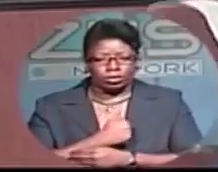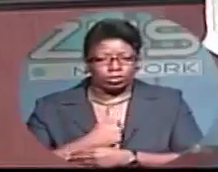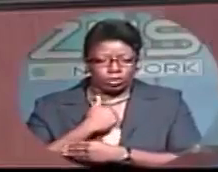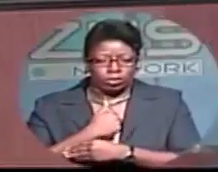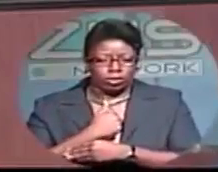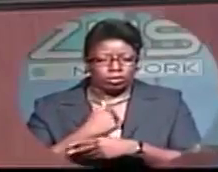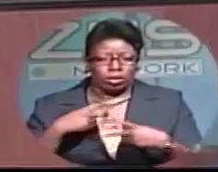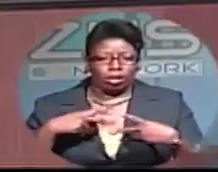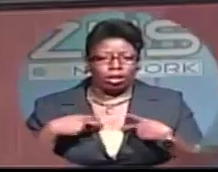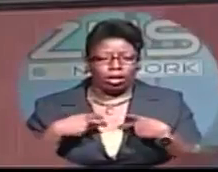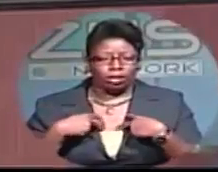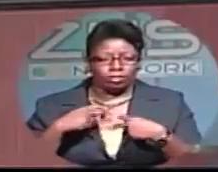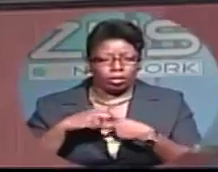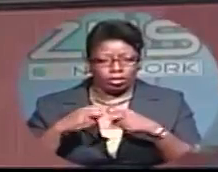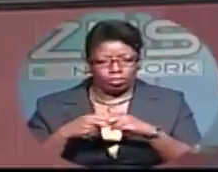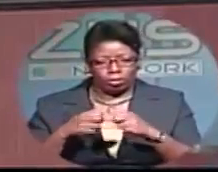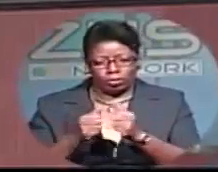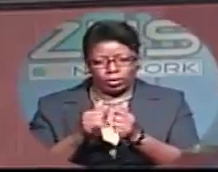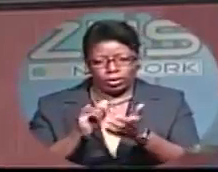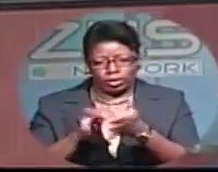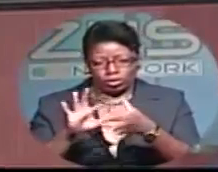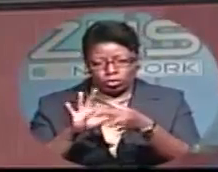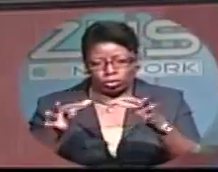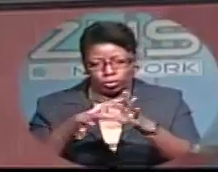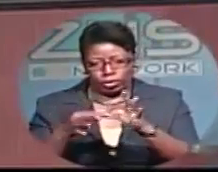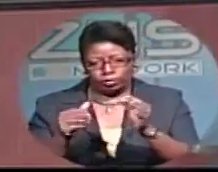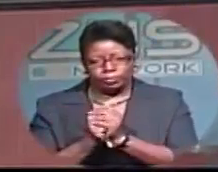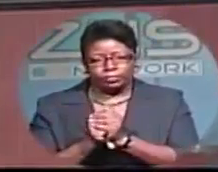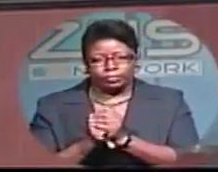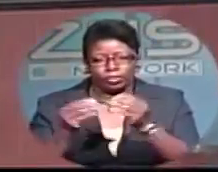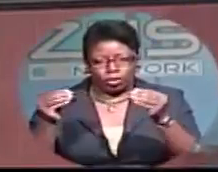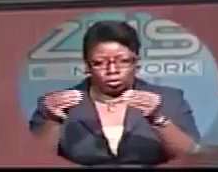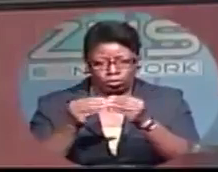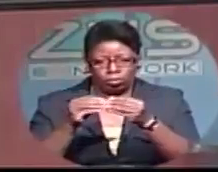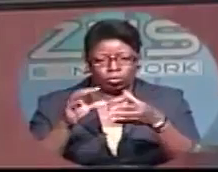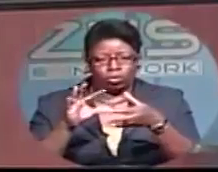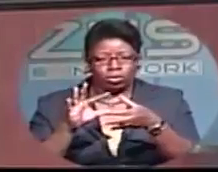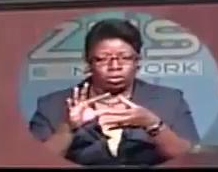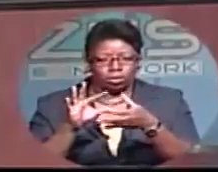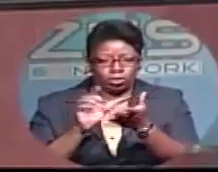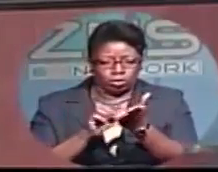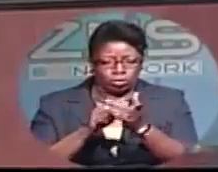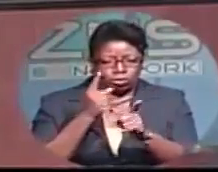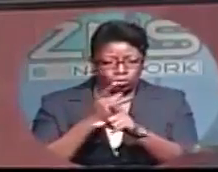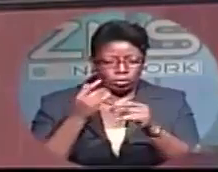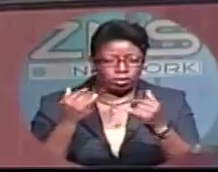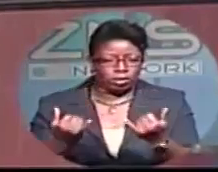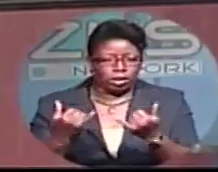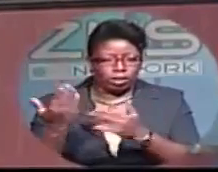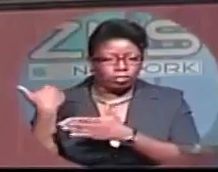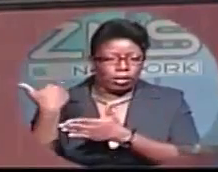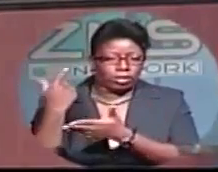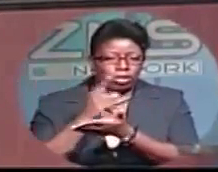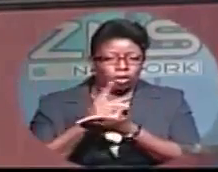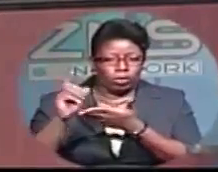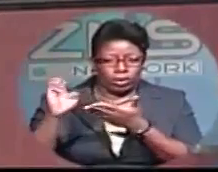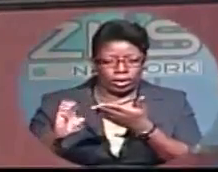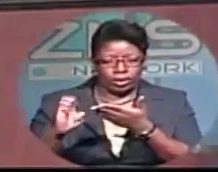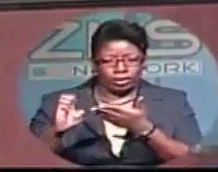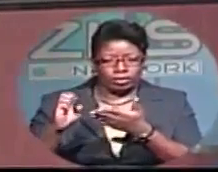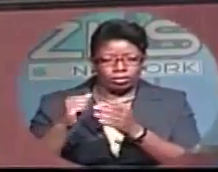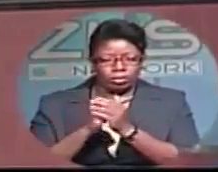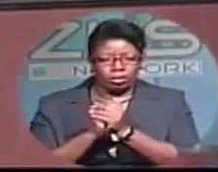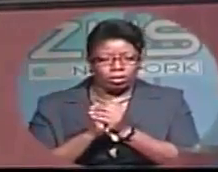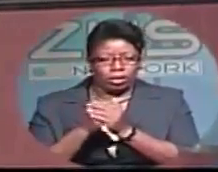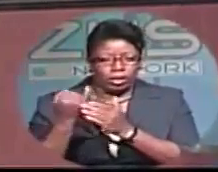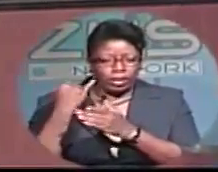Reports reaching our newsroom this past weekend indicated that the former National Security Minister and Member of Parliament for Mount Moriah,